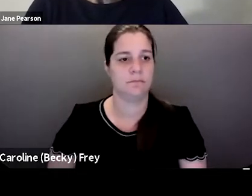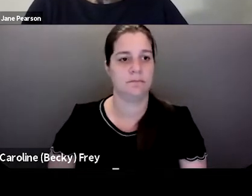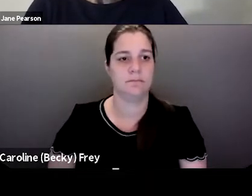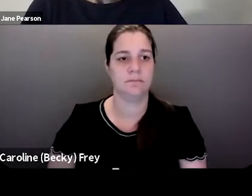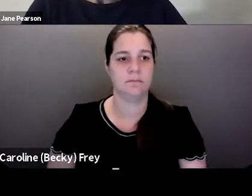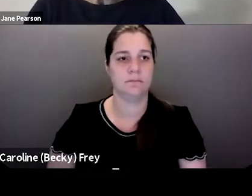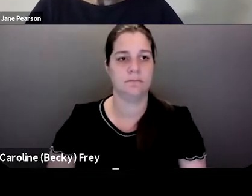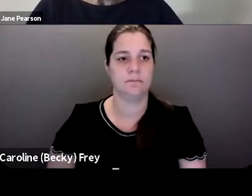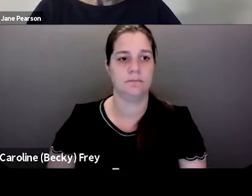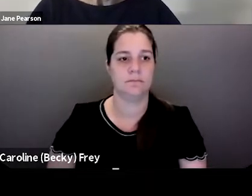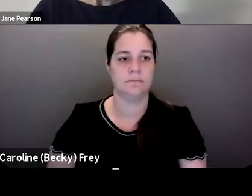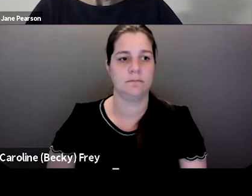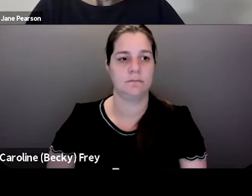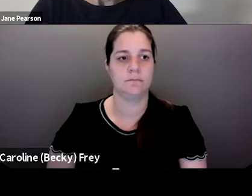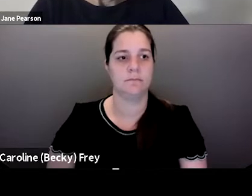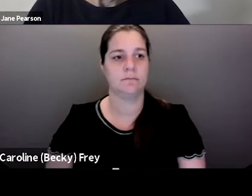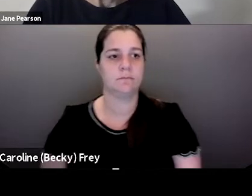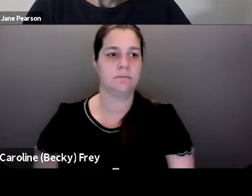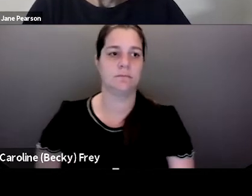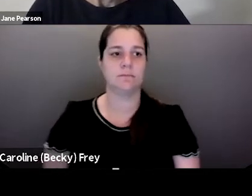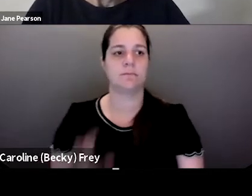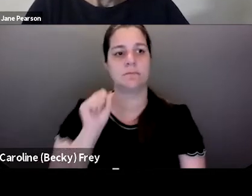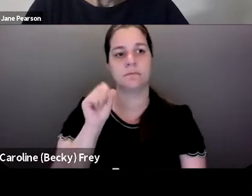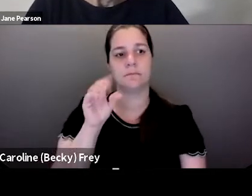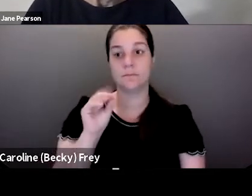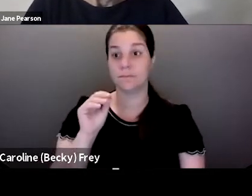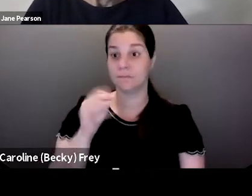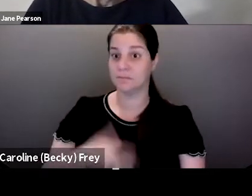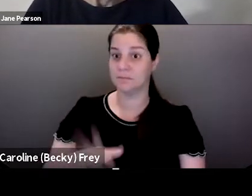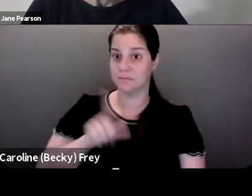this fast panel. There he is. Okay, you're on.